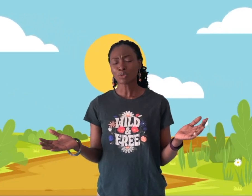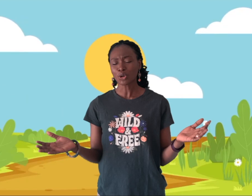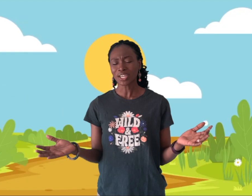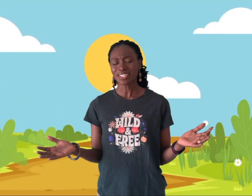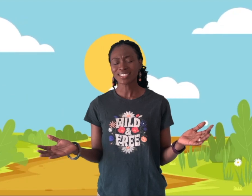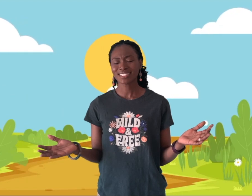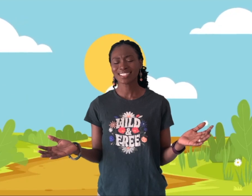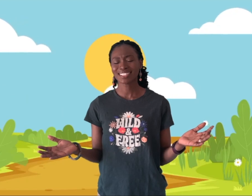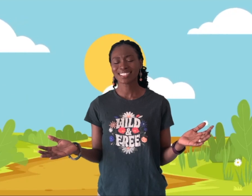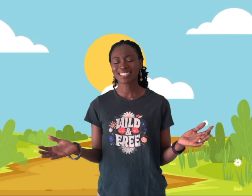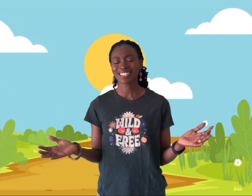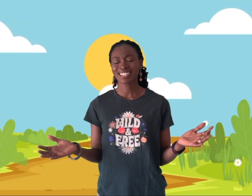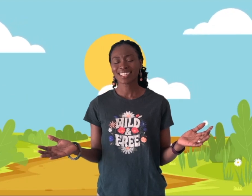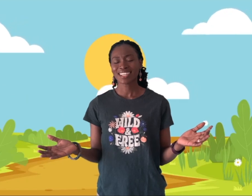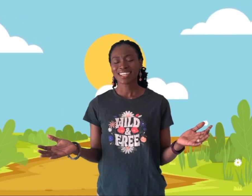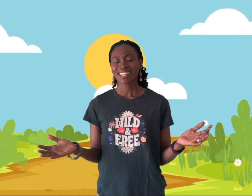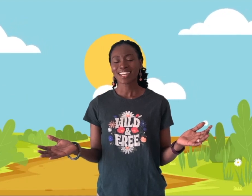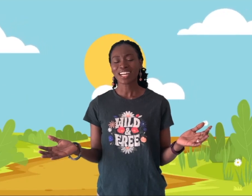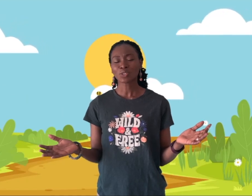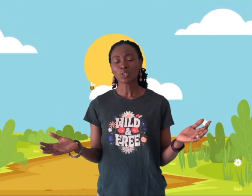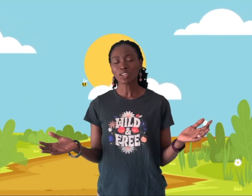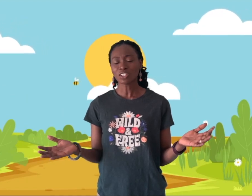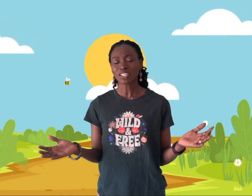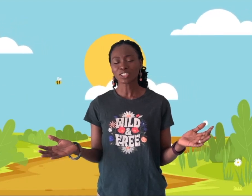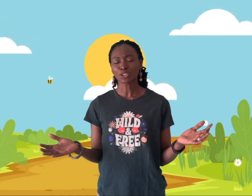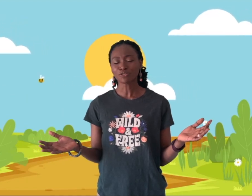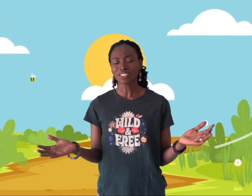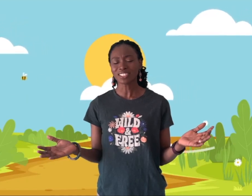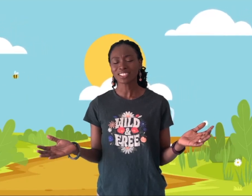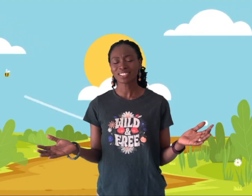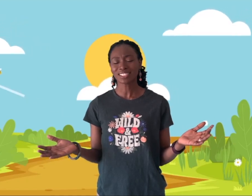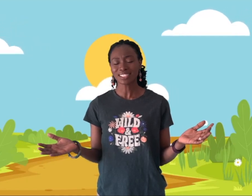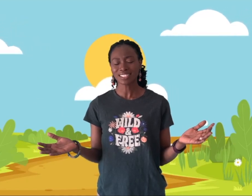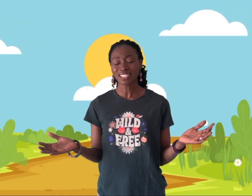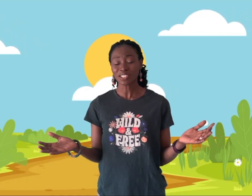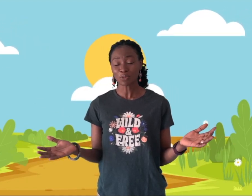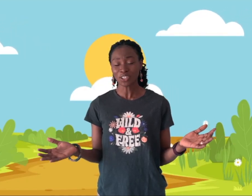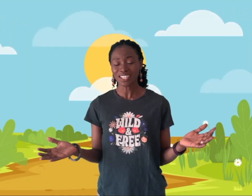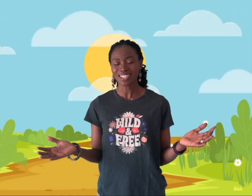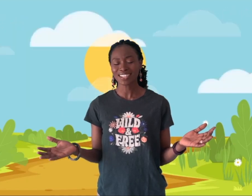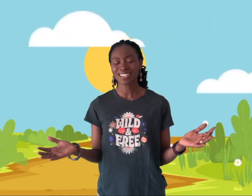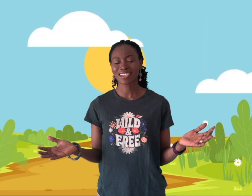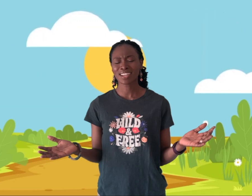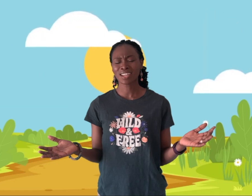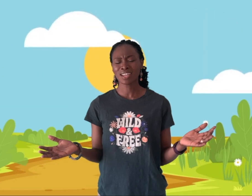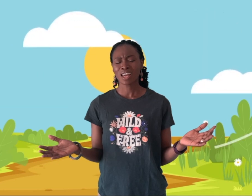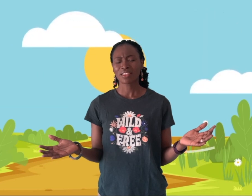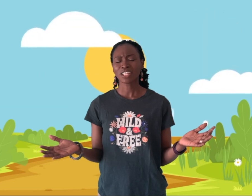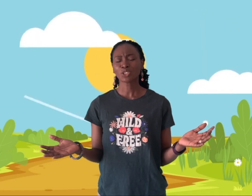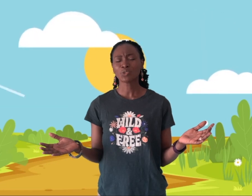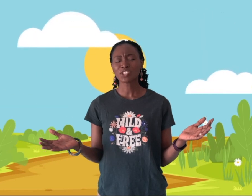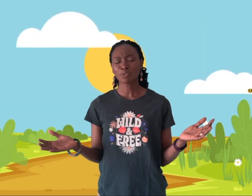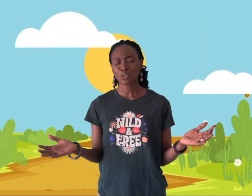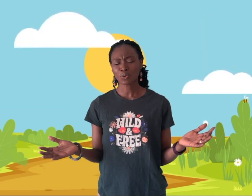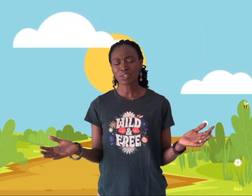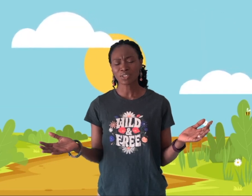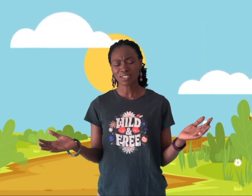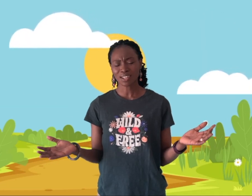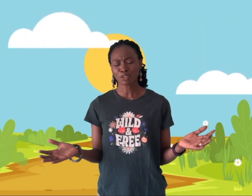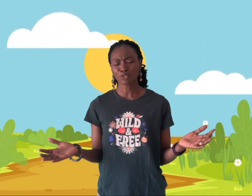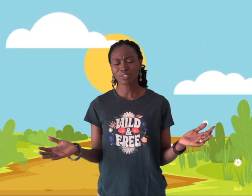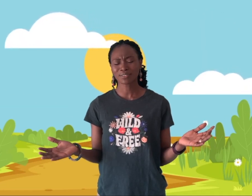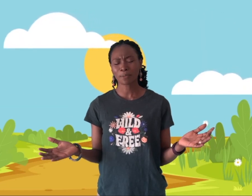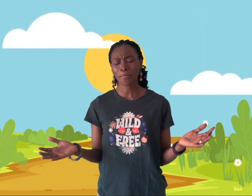Father, we pray that as we learn at your feet this morning, that you will speak to